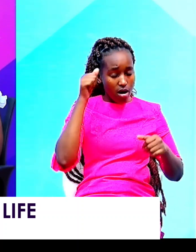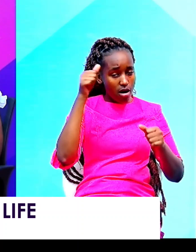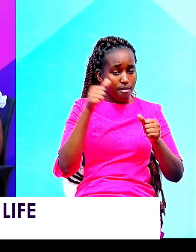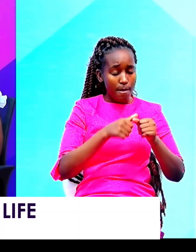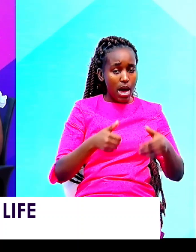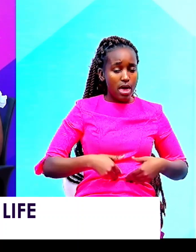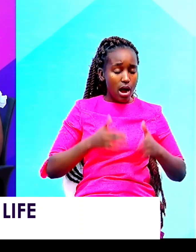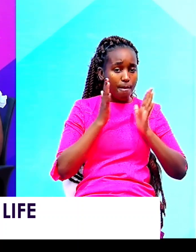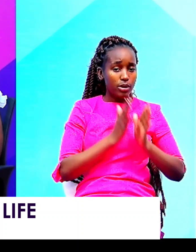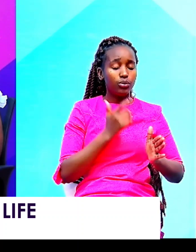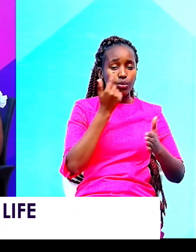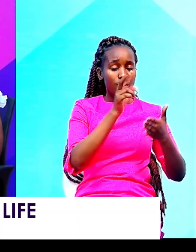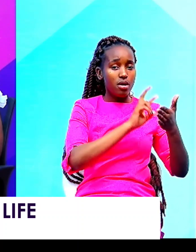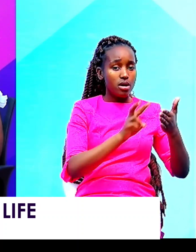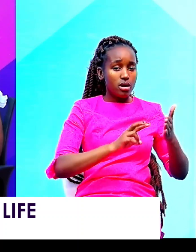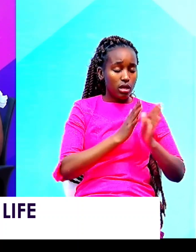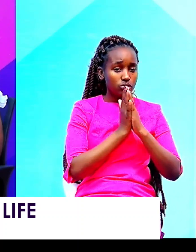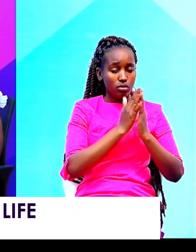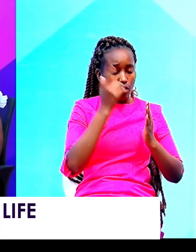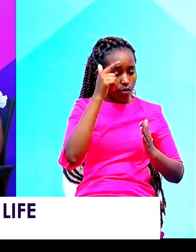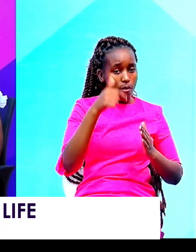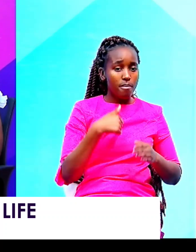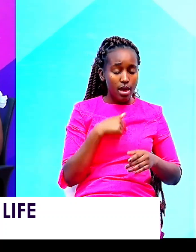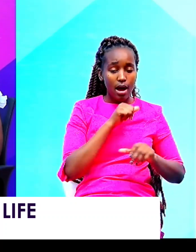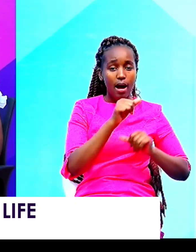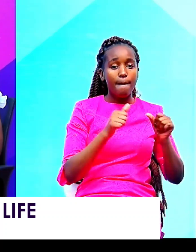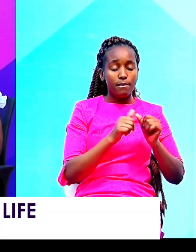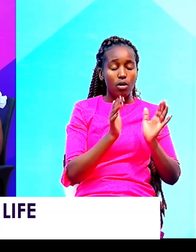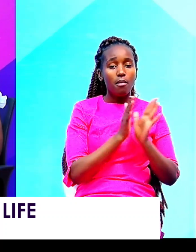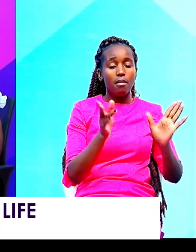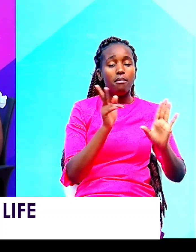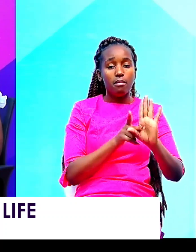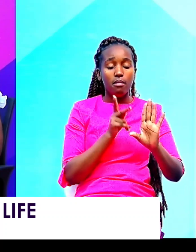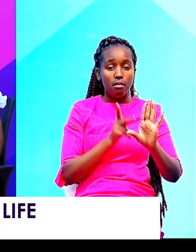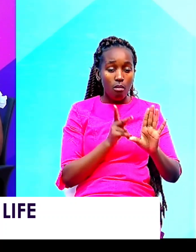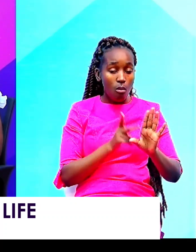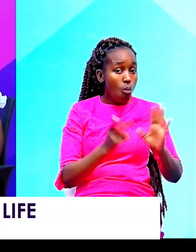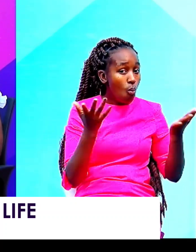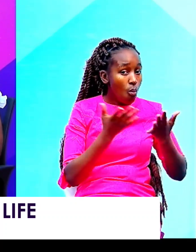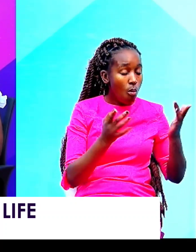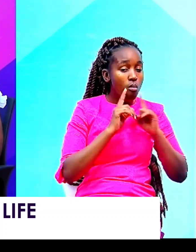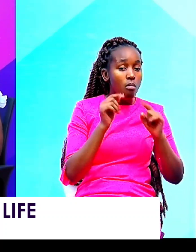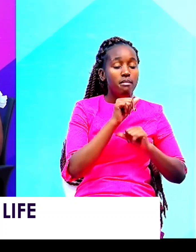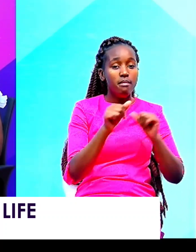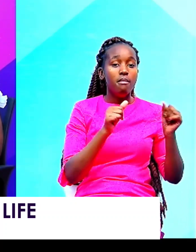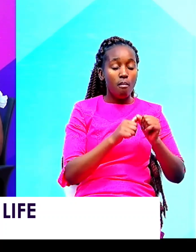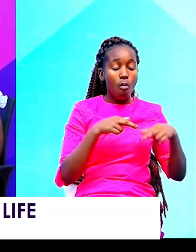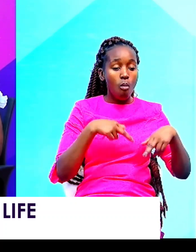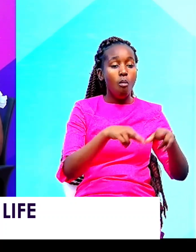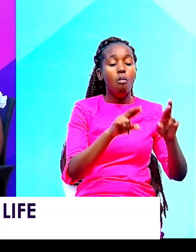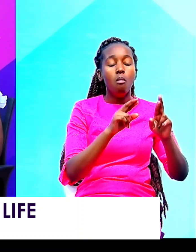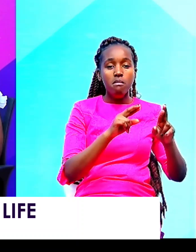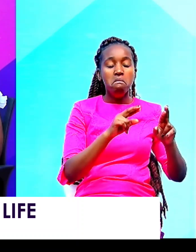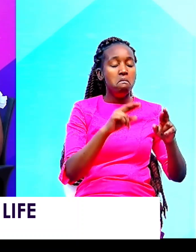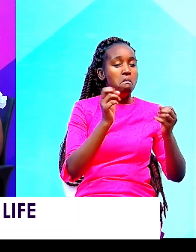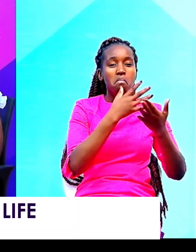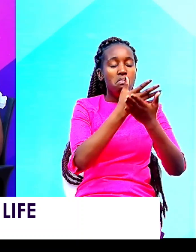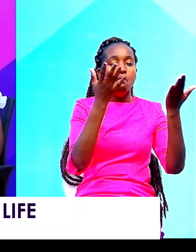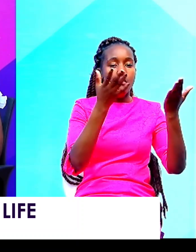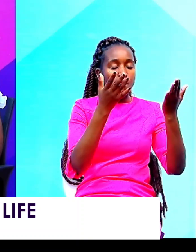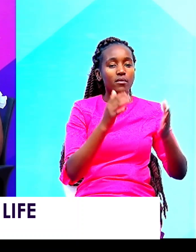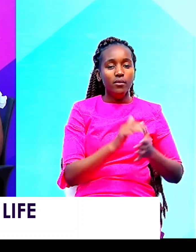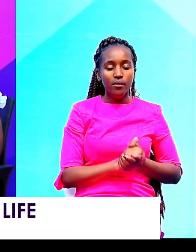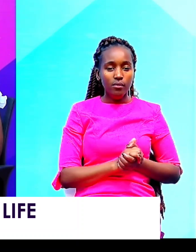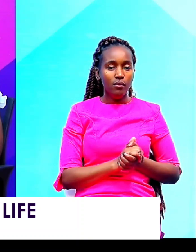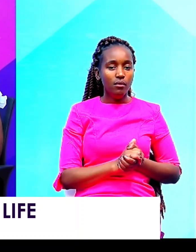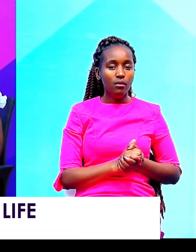a story on public participation, some road somewhere. I've just